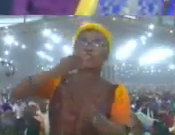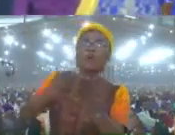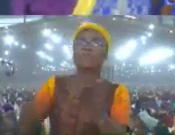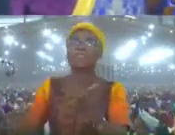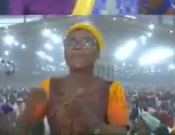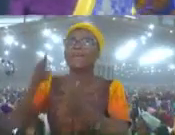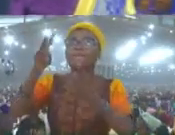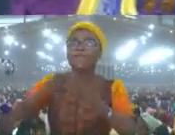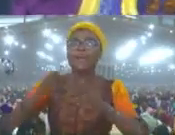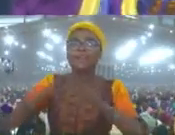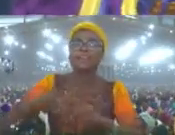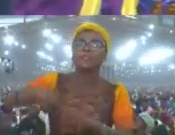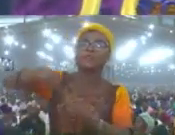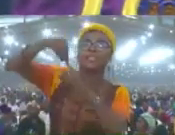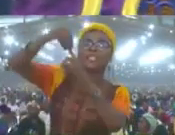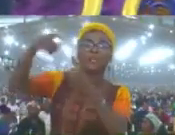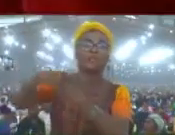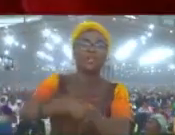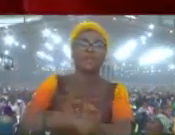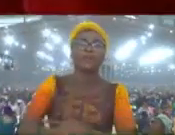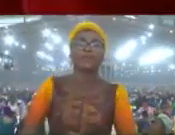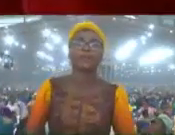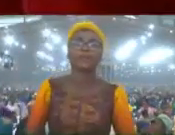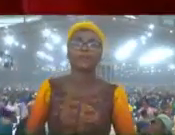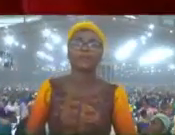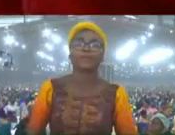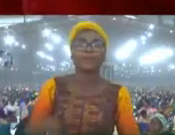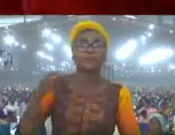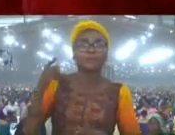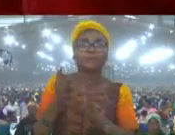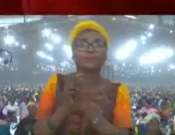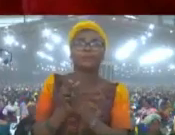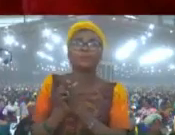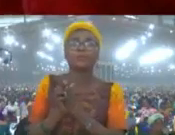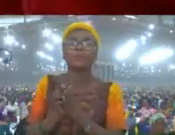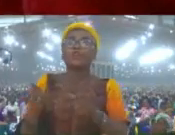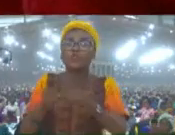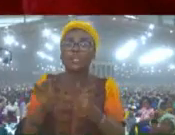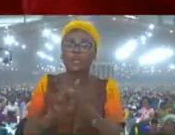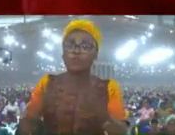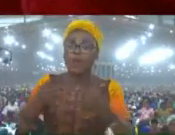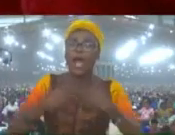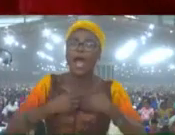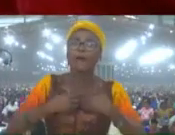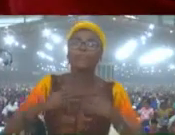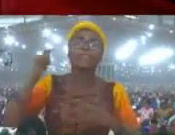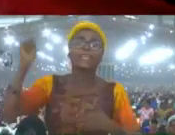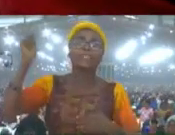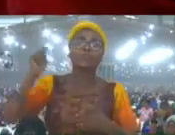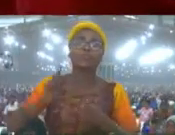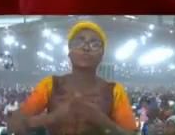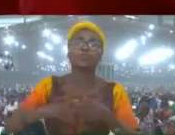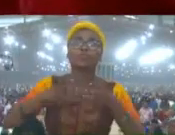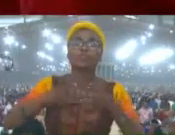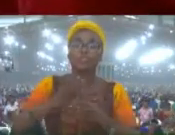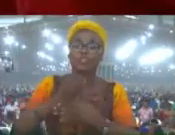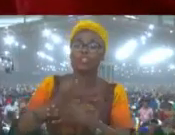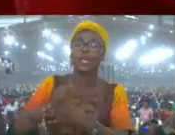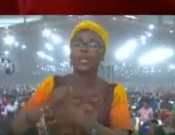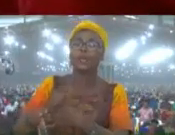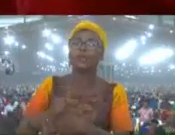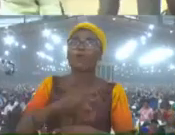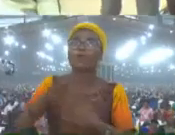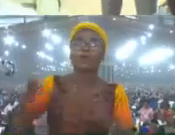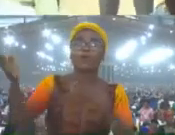that will be part of the testimonies you will share when you come back next month. So talk to God for 2 minutes.